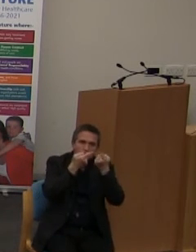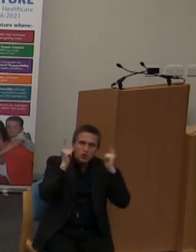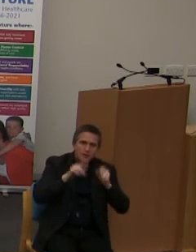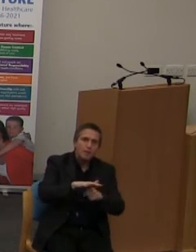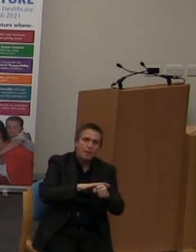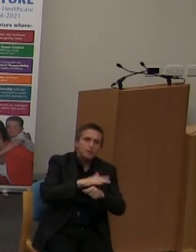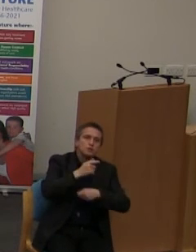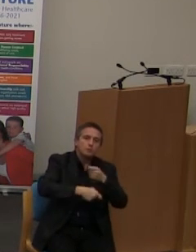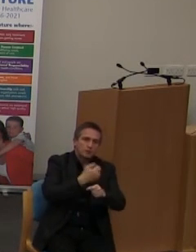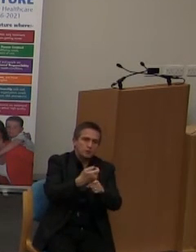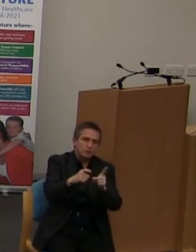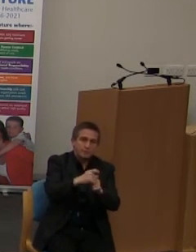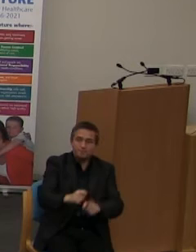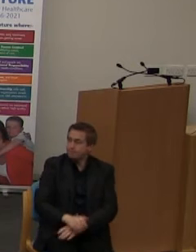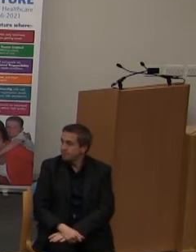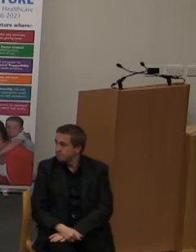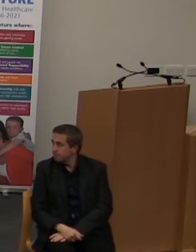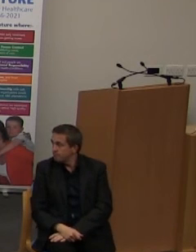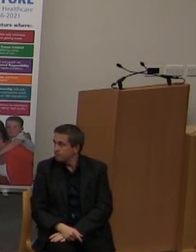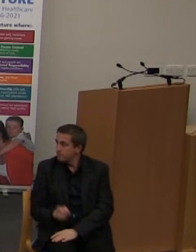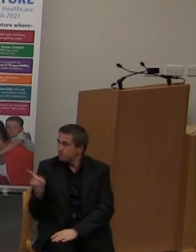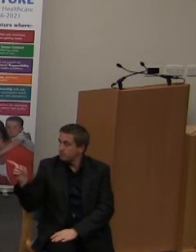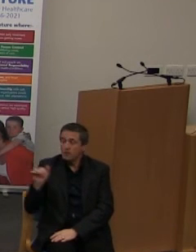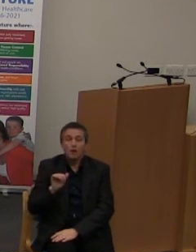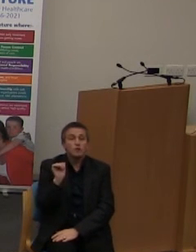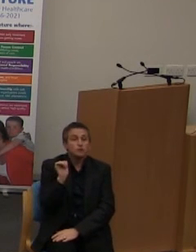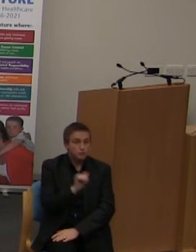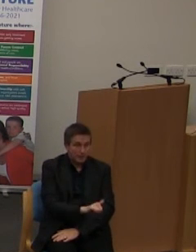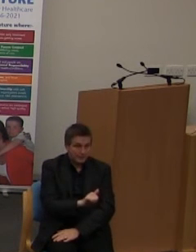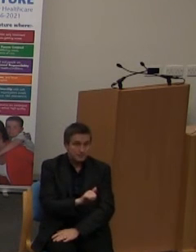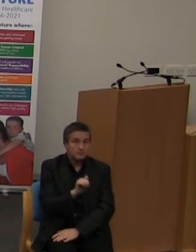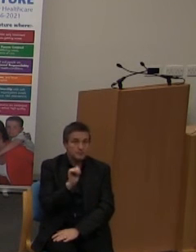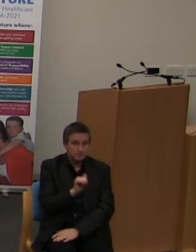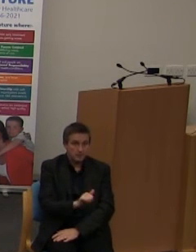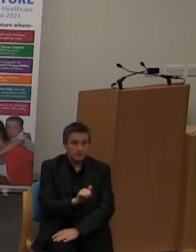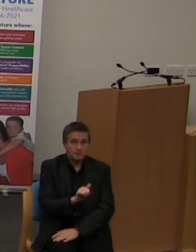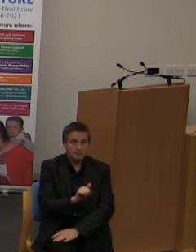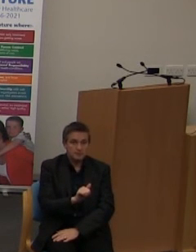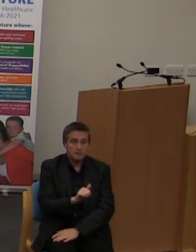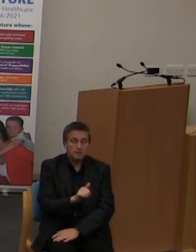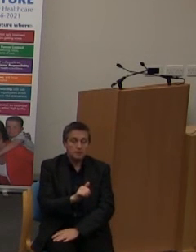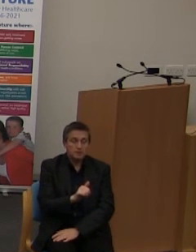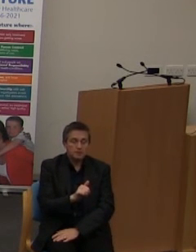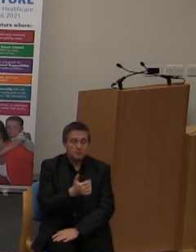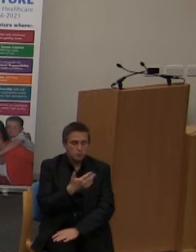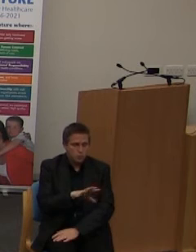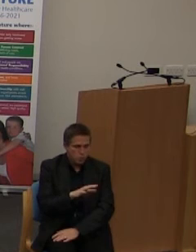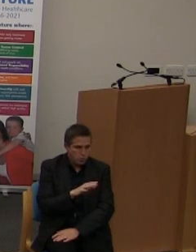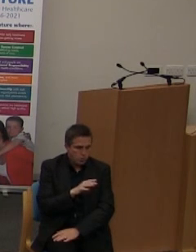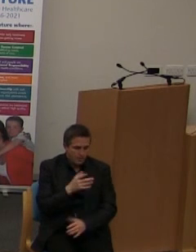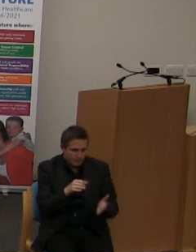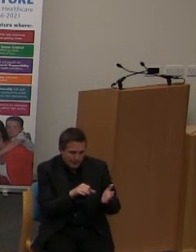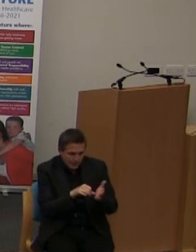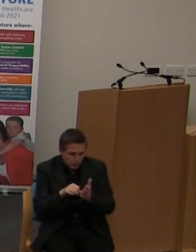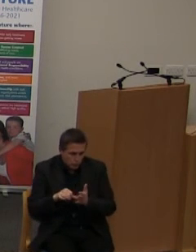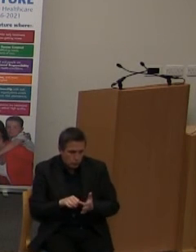training. Well, absolutely. It's about looking at every kind of point in which there's an issue that we can overcome, a